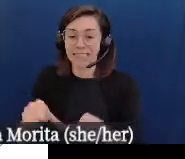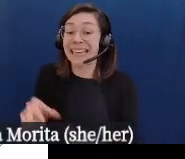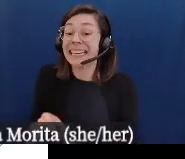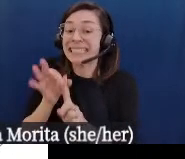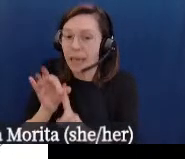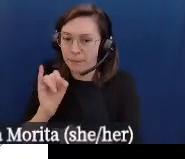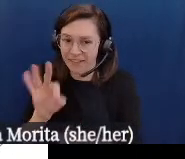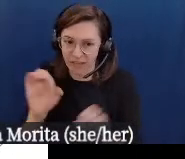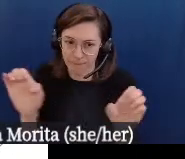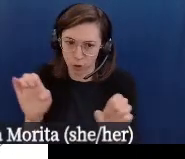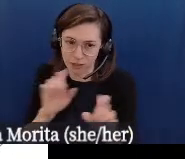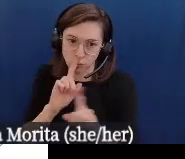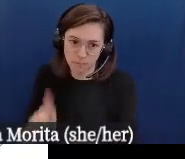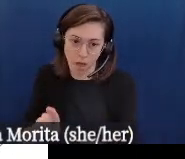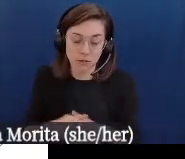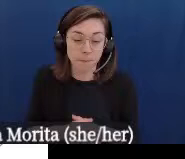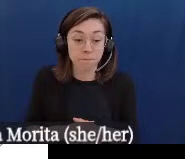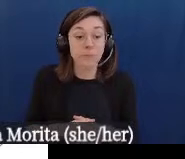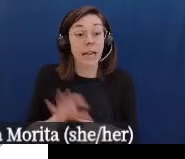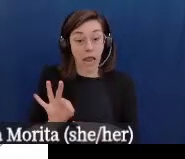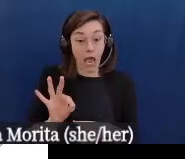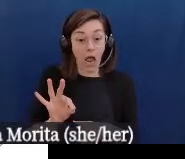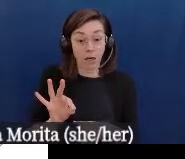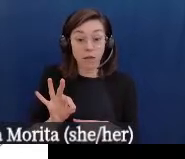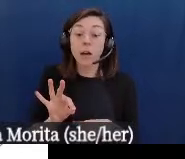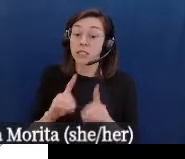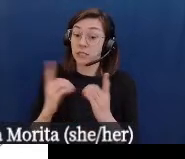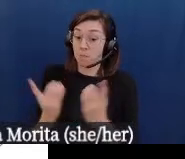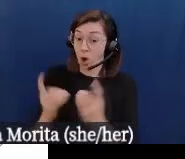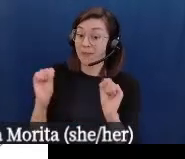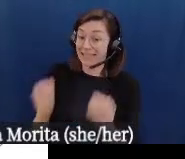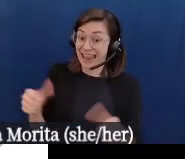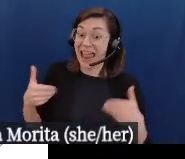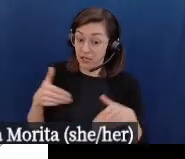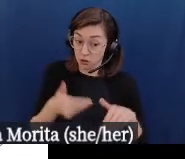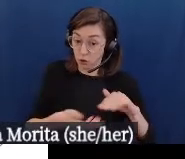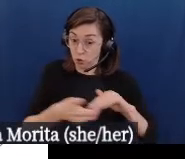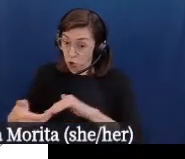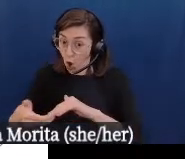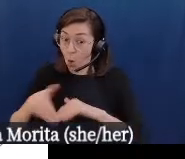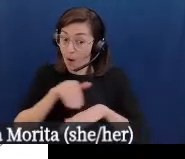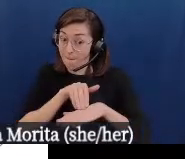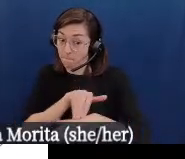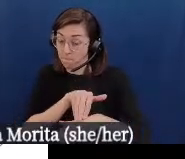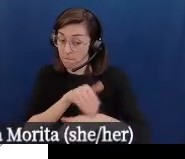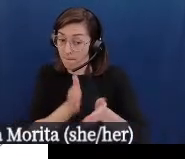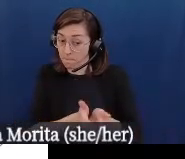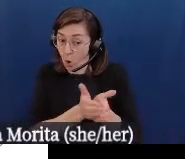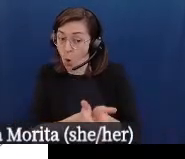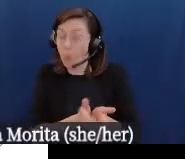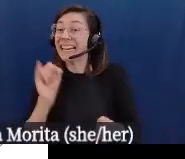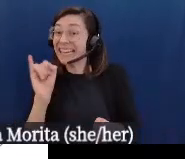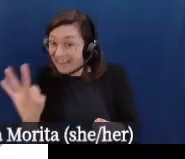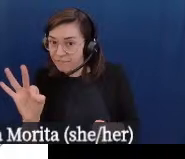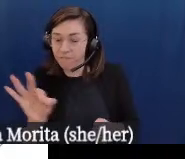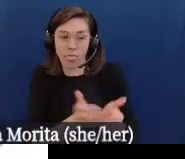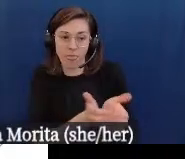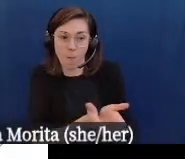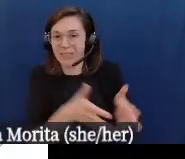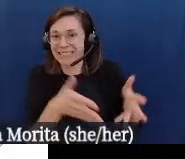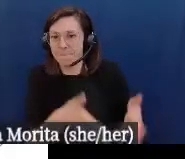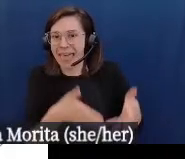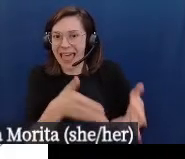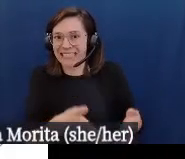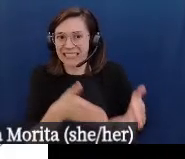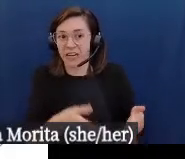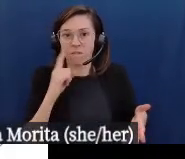9, the department may have a boat towed at the owner's expense if a boat is abandoned or left unattended for 72